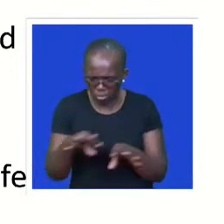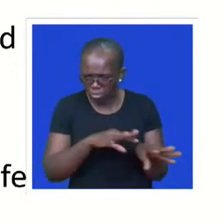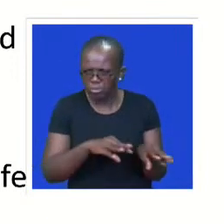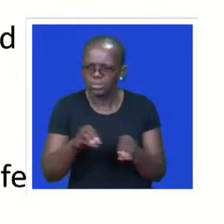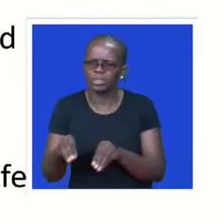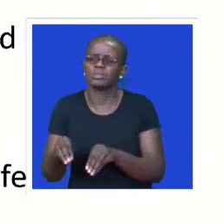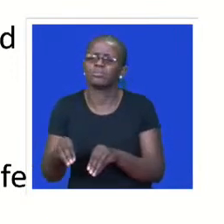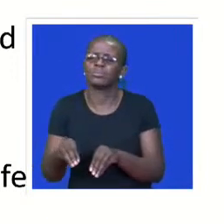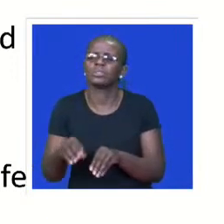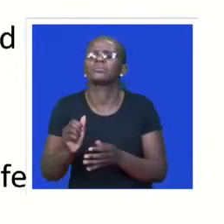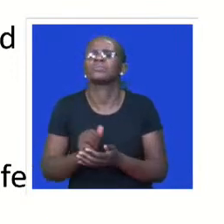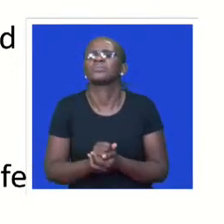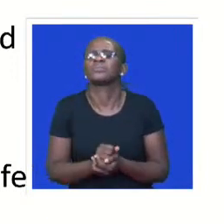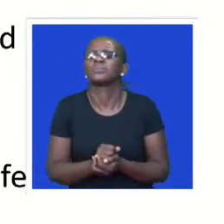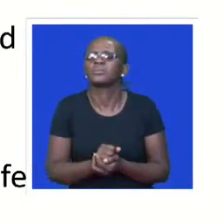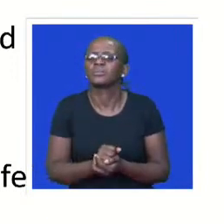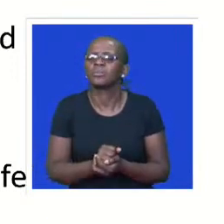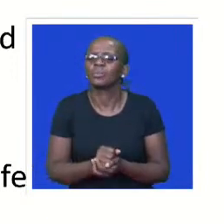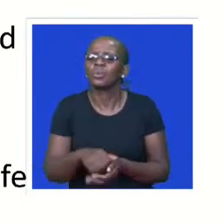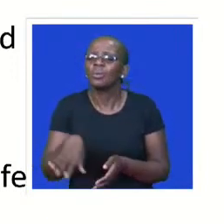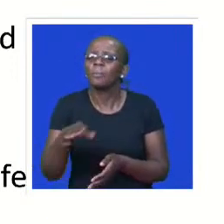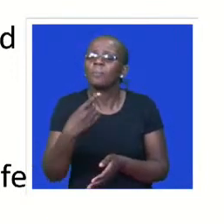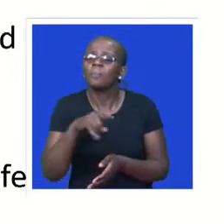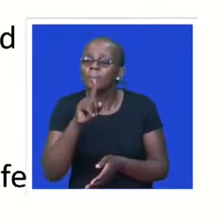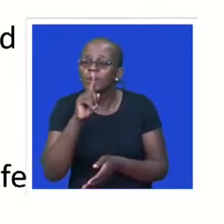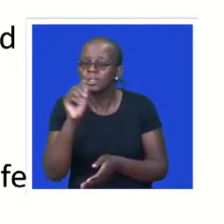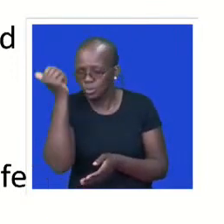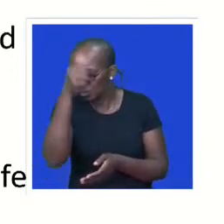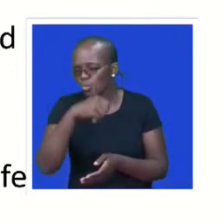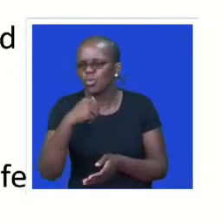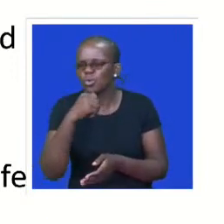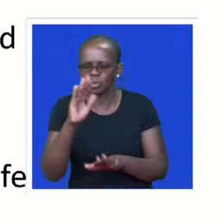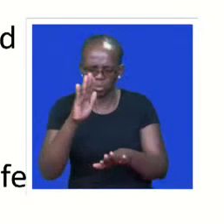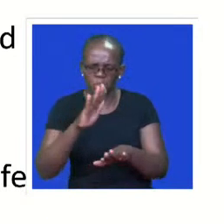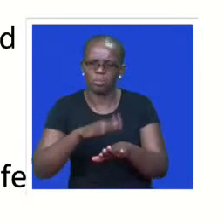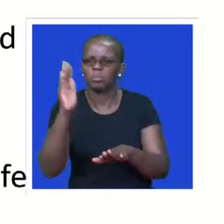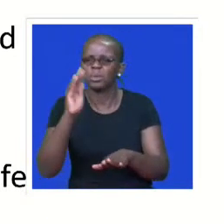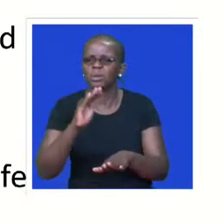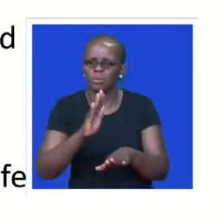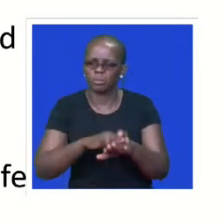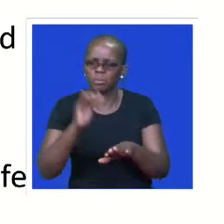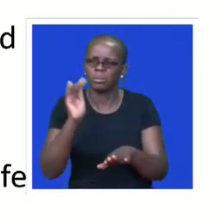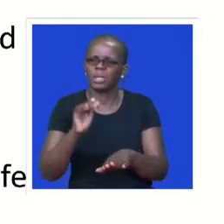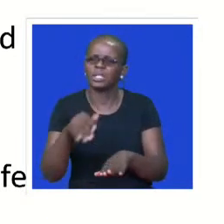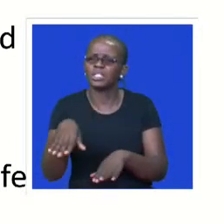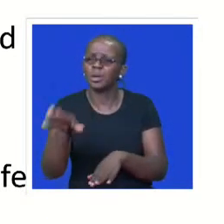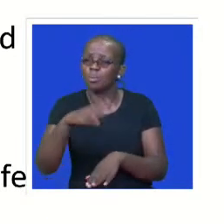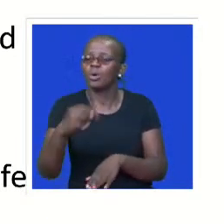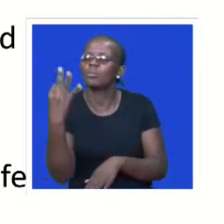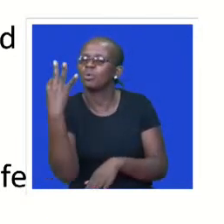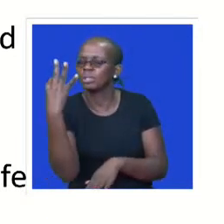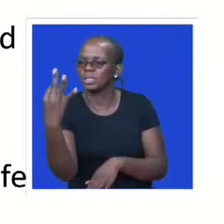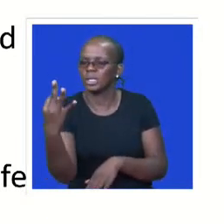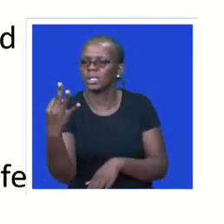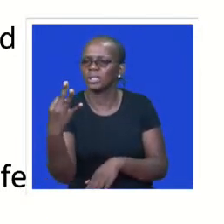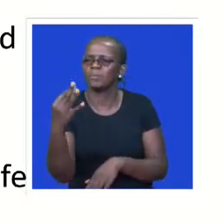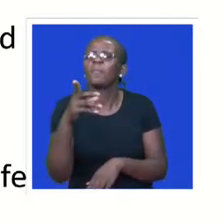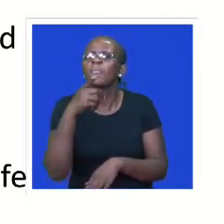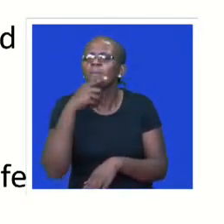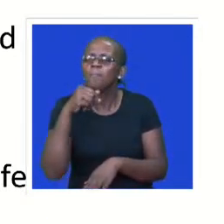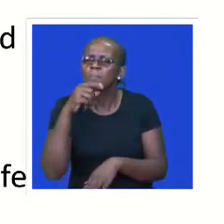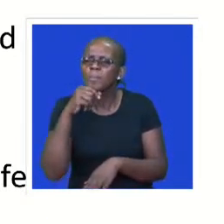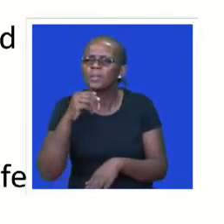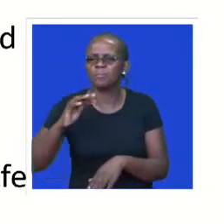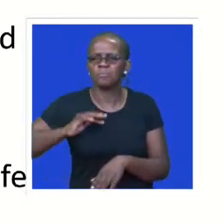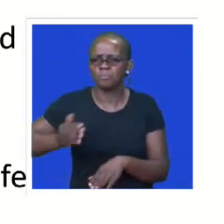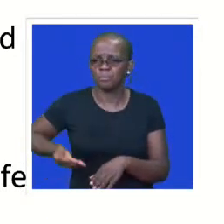that? God punished them, all three of them, for their sins. God punished Adam, Eve, and also the serpent was not spared. And